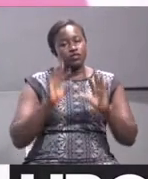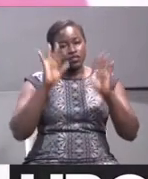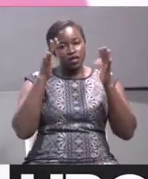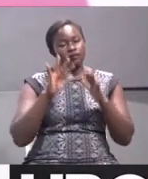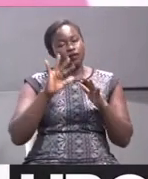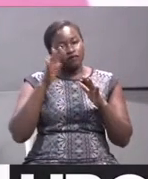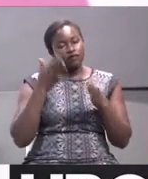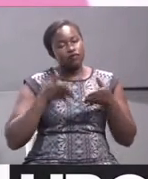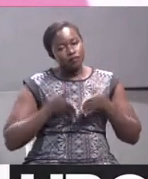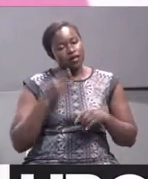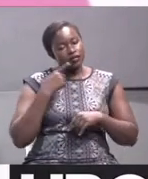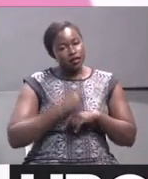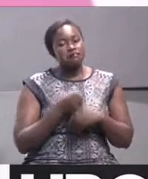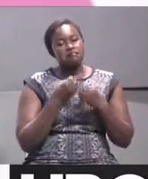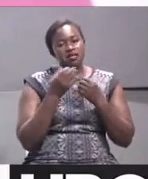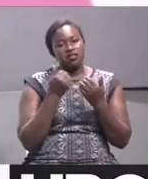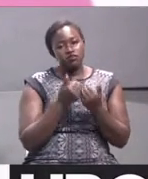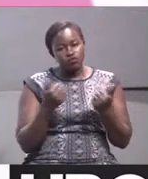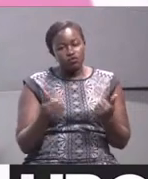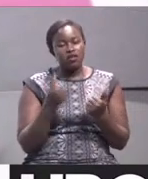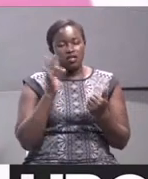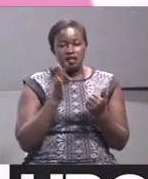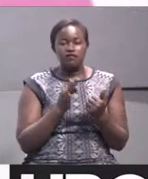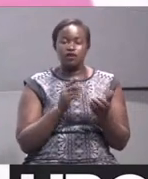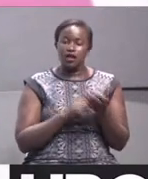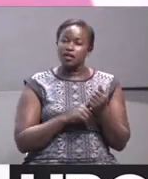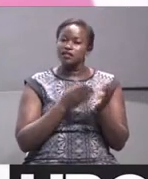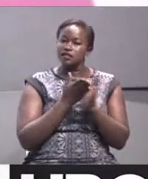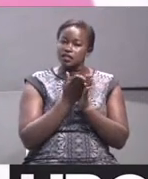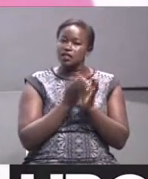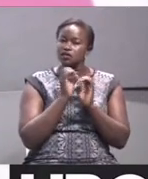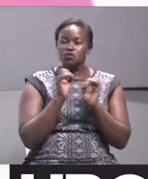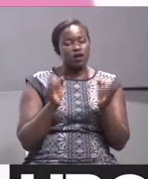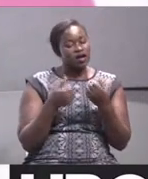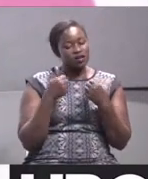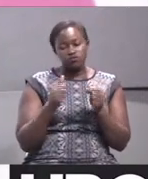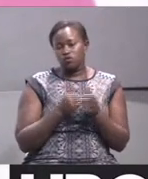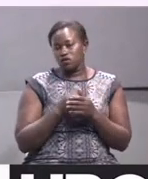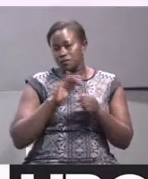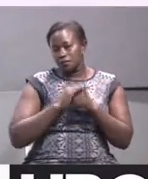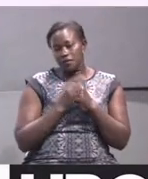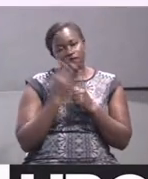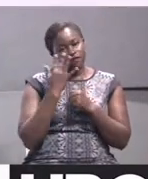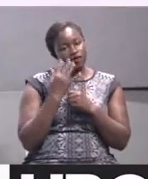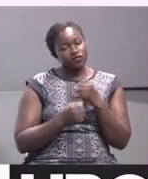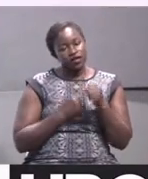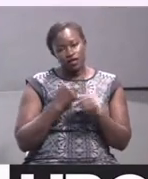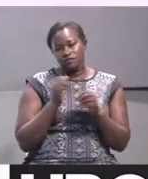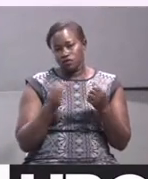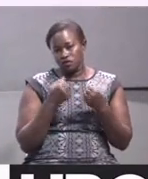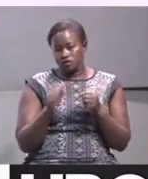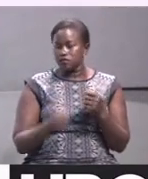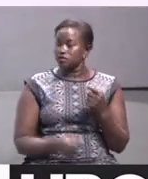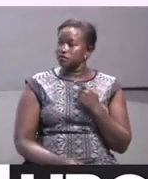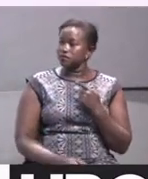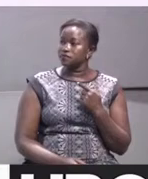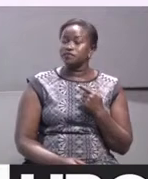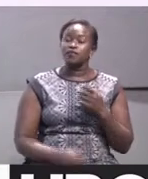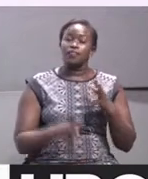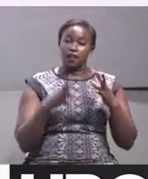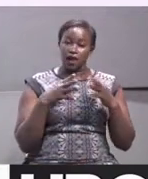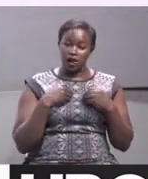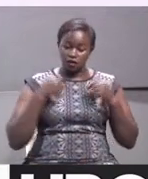children, if they don't get that intervention, they don't live to see their fifth birthday. Allow me at this point